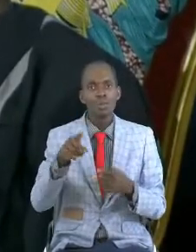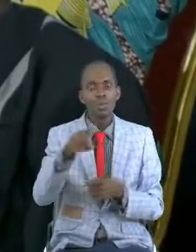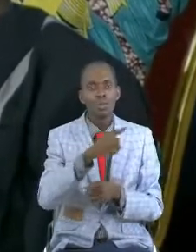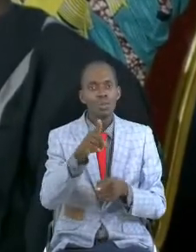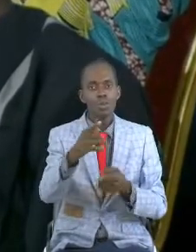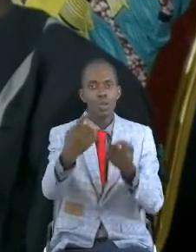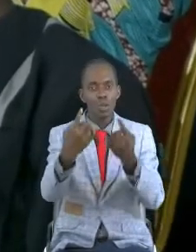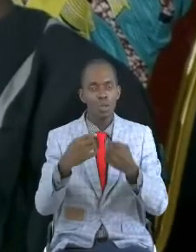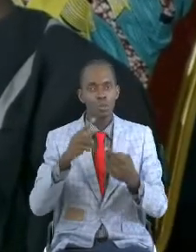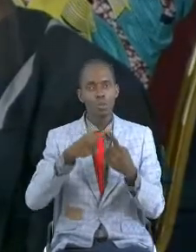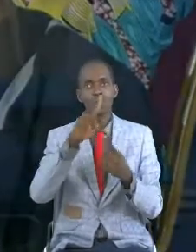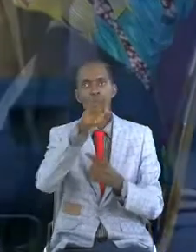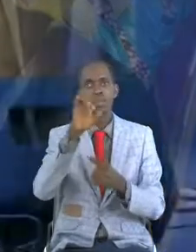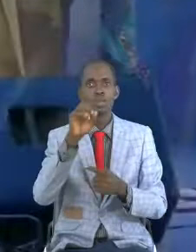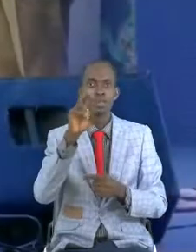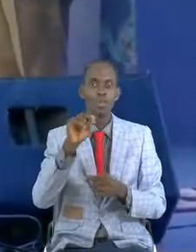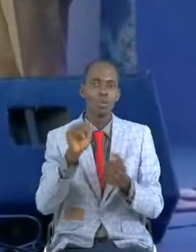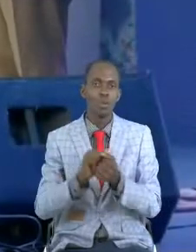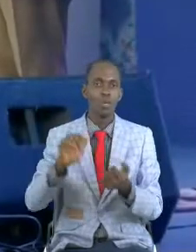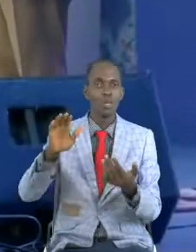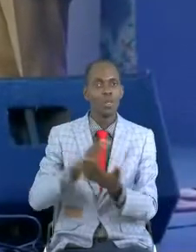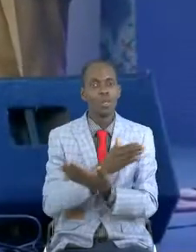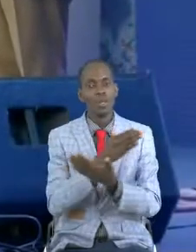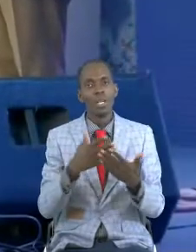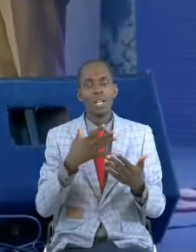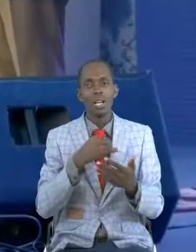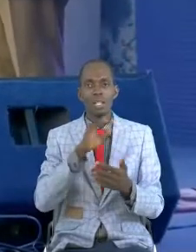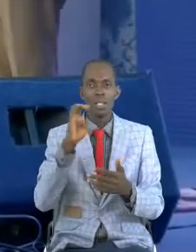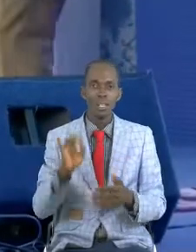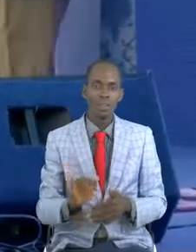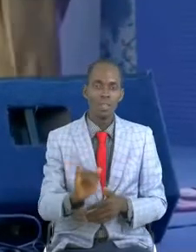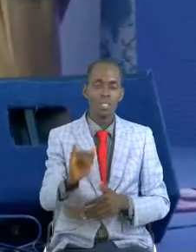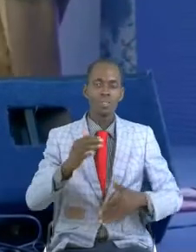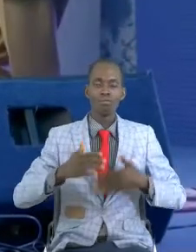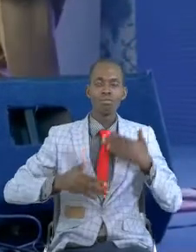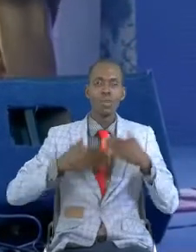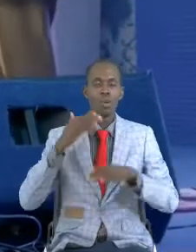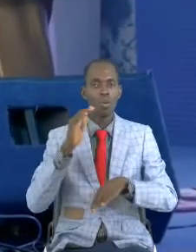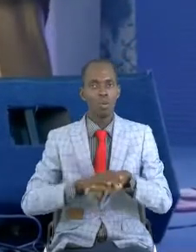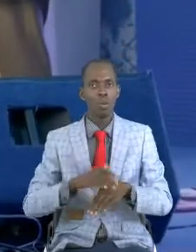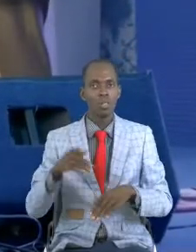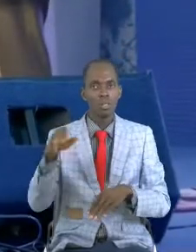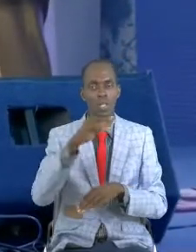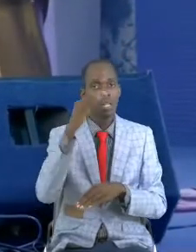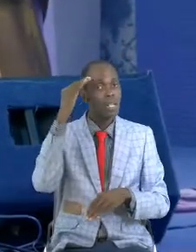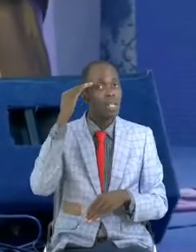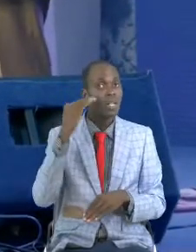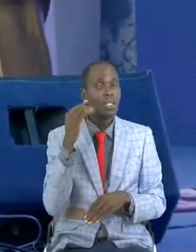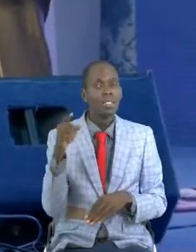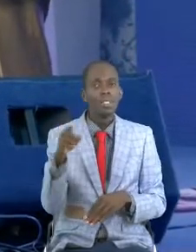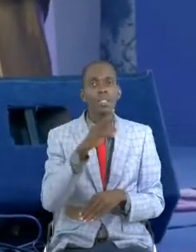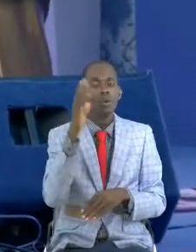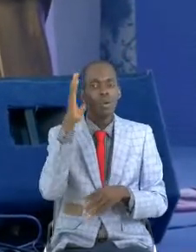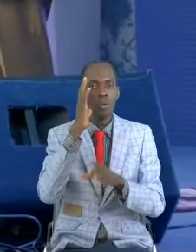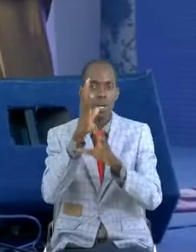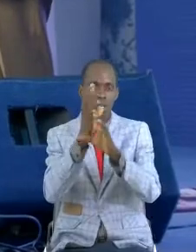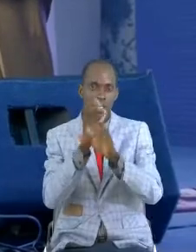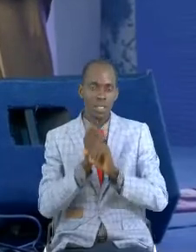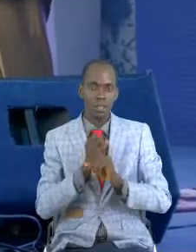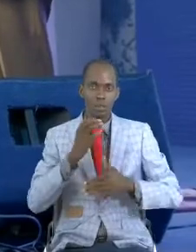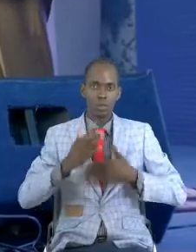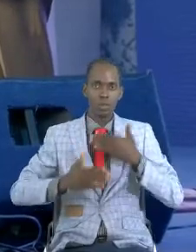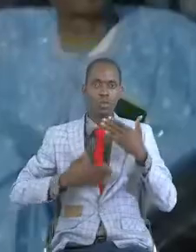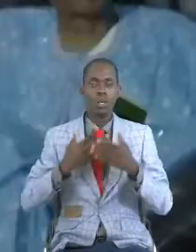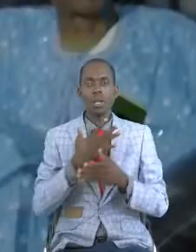with songs and everlasting joy upon their heads. They shall obtain joy and